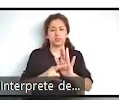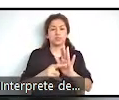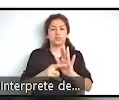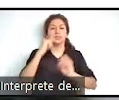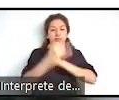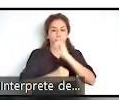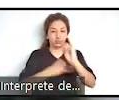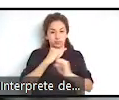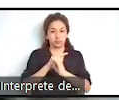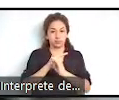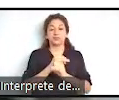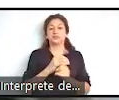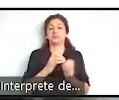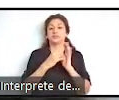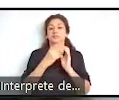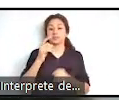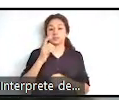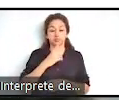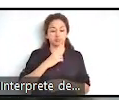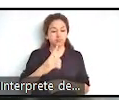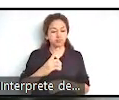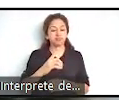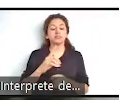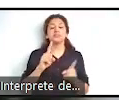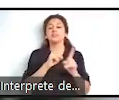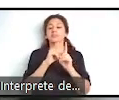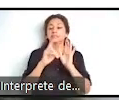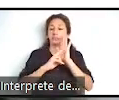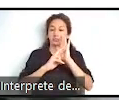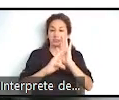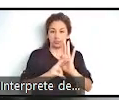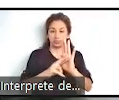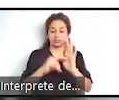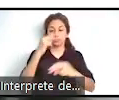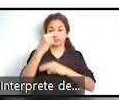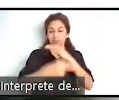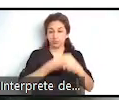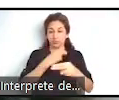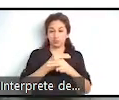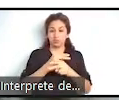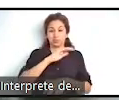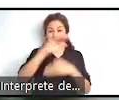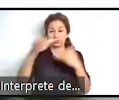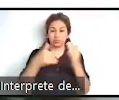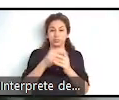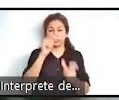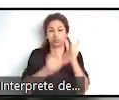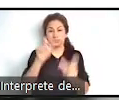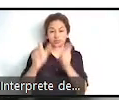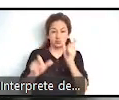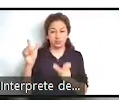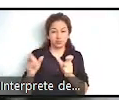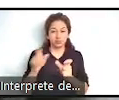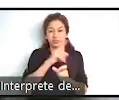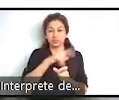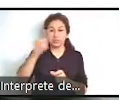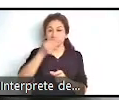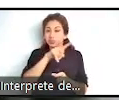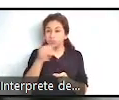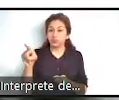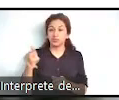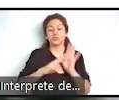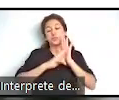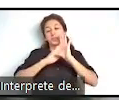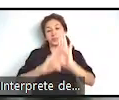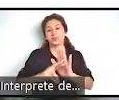dignified international and domestic representatives ladies and gentlemen representatives of the different